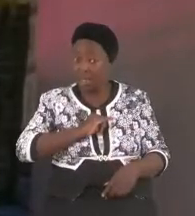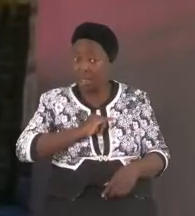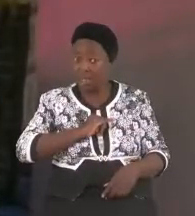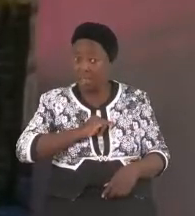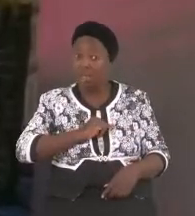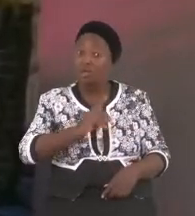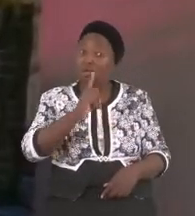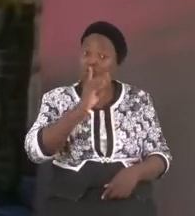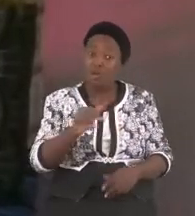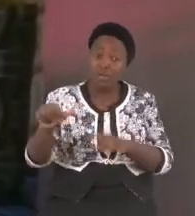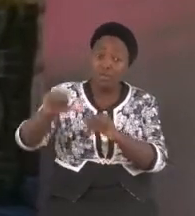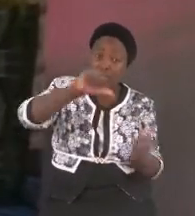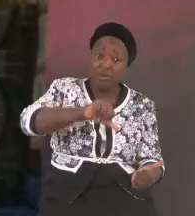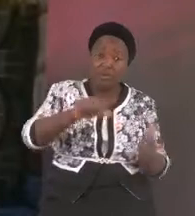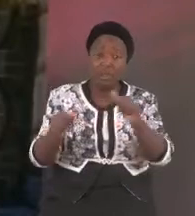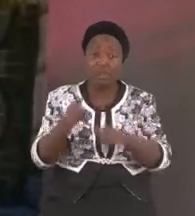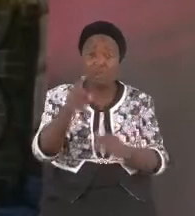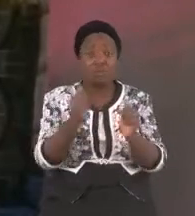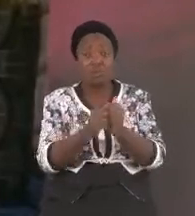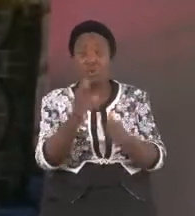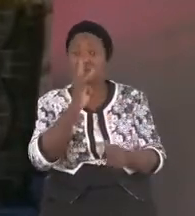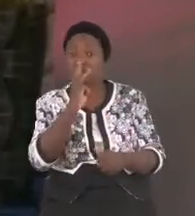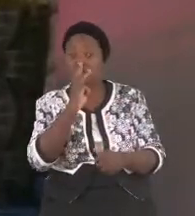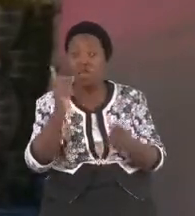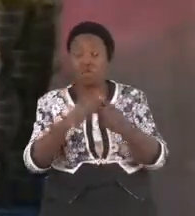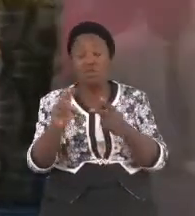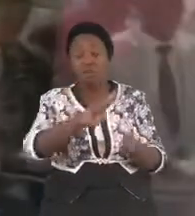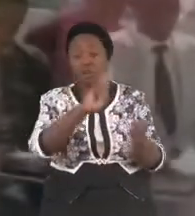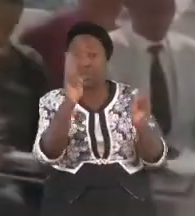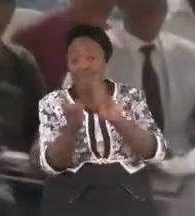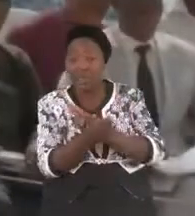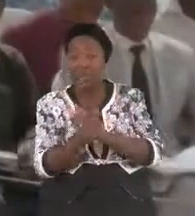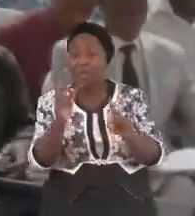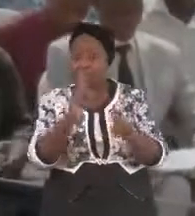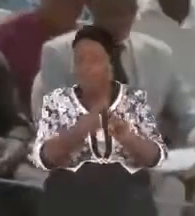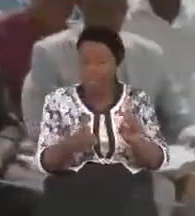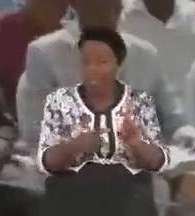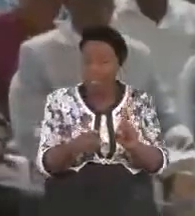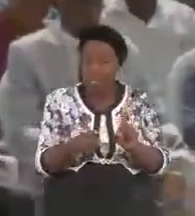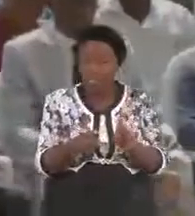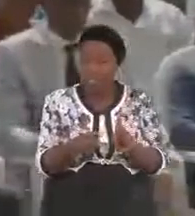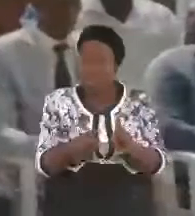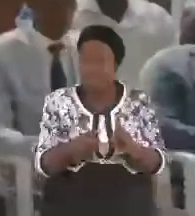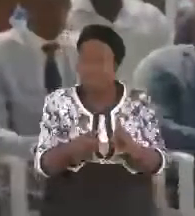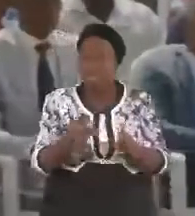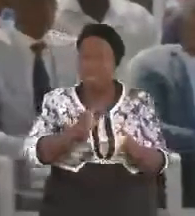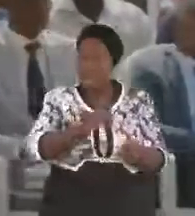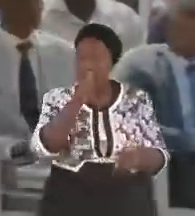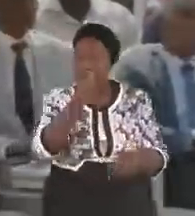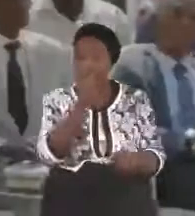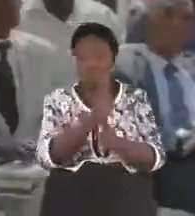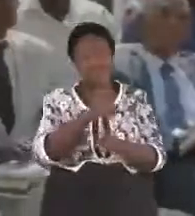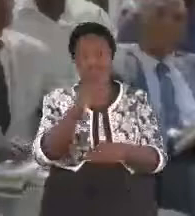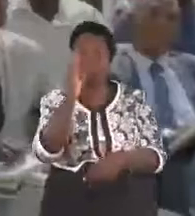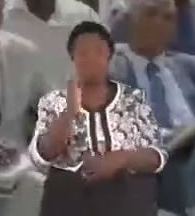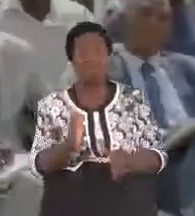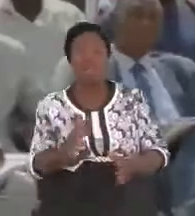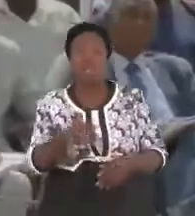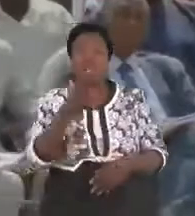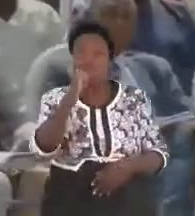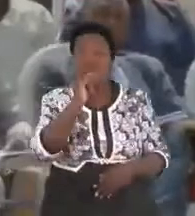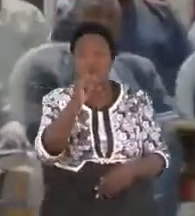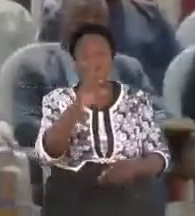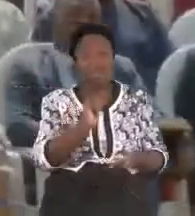so with water unto repentance, but I'm just a forerunner. There's one coming after me.